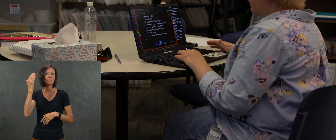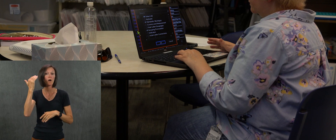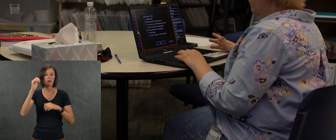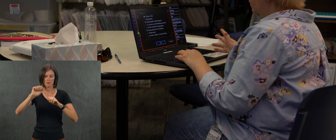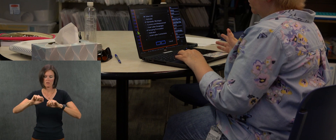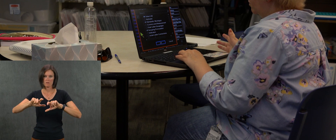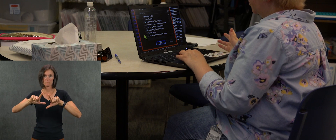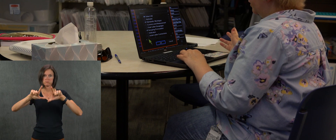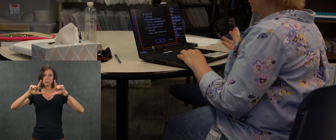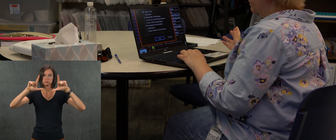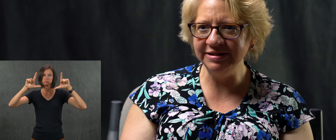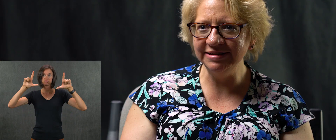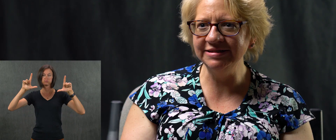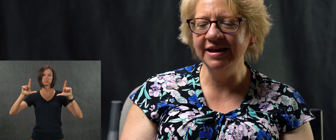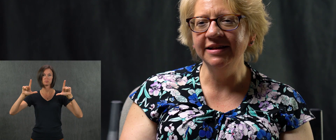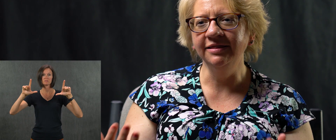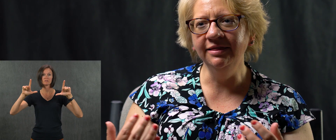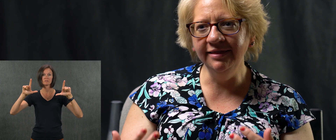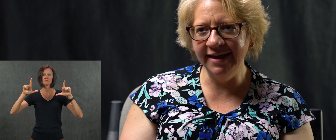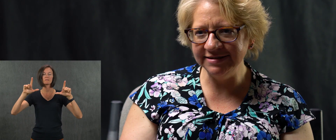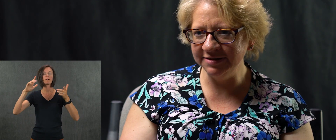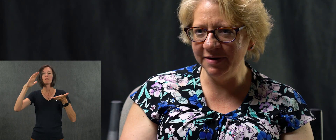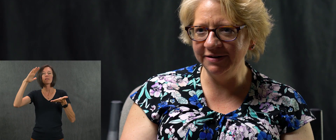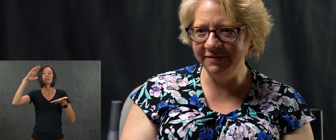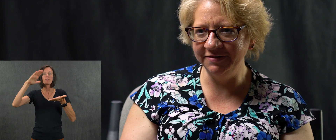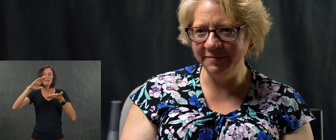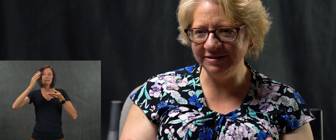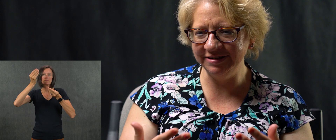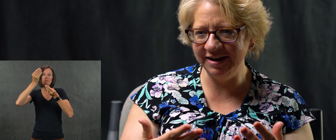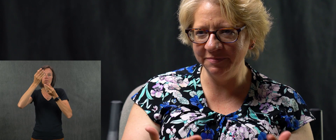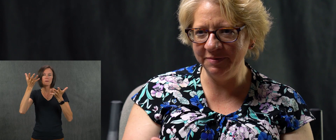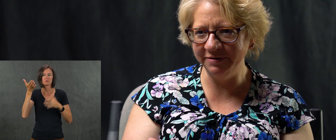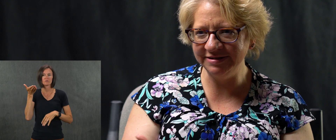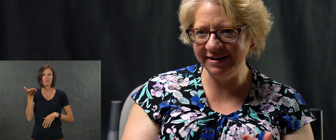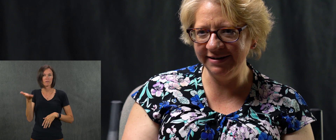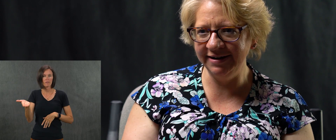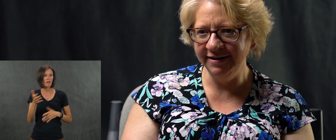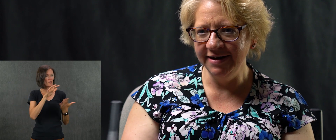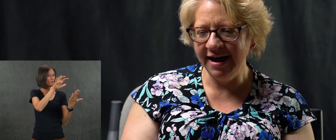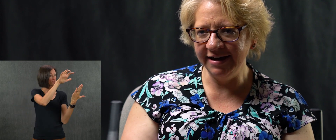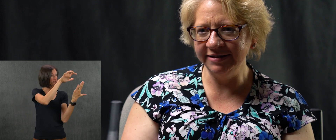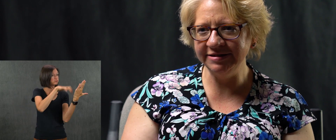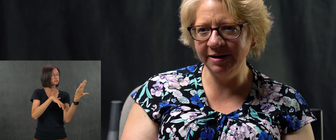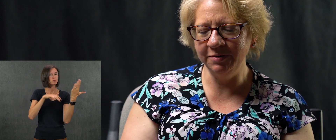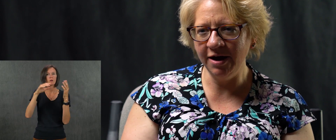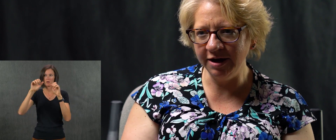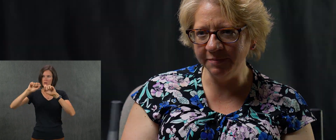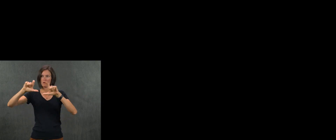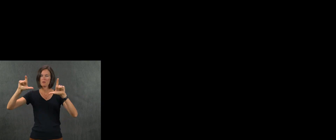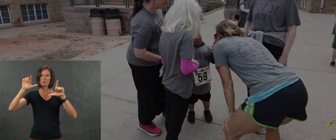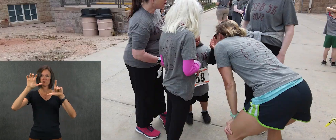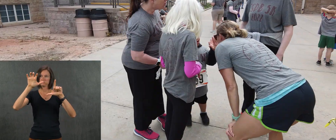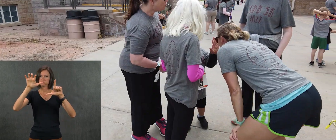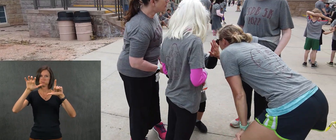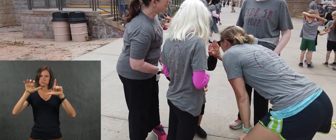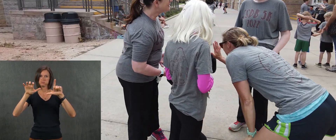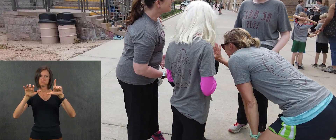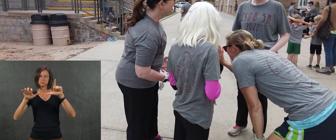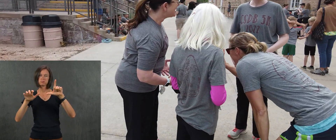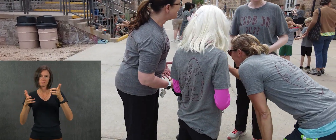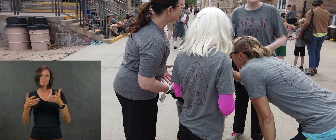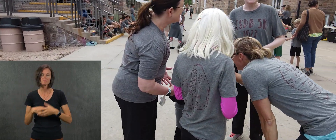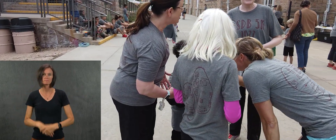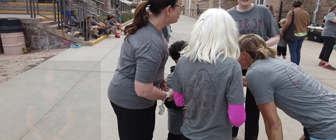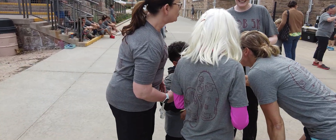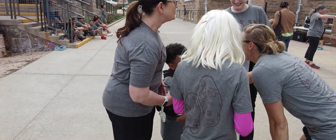on the screen, what happens is less amount of information can be presented at the same time. Montage of Cheryl